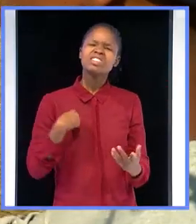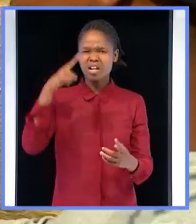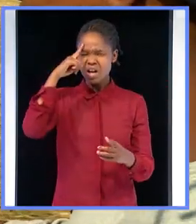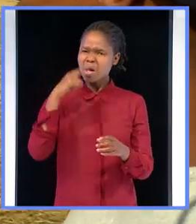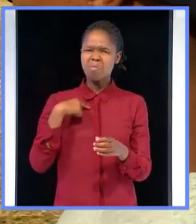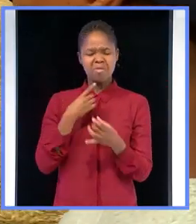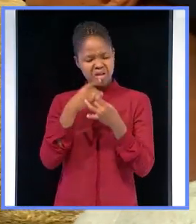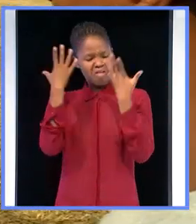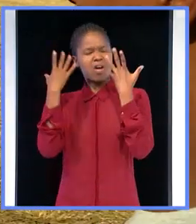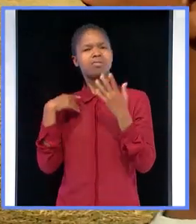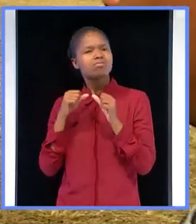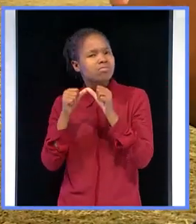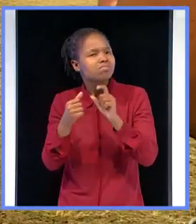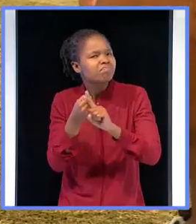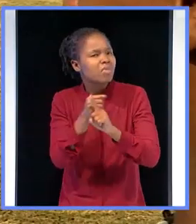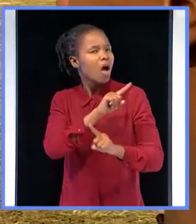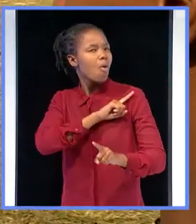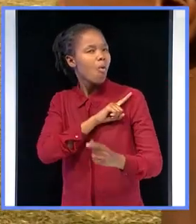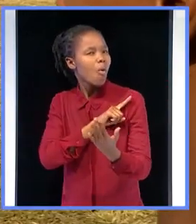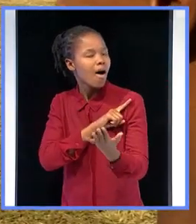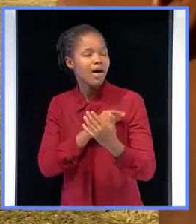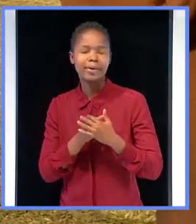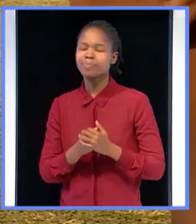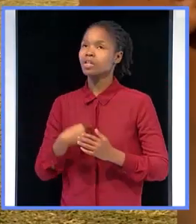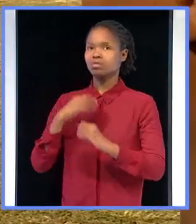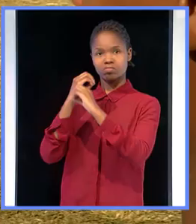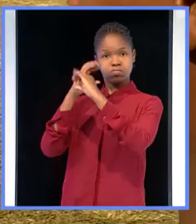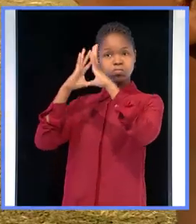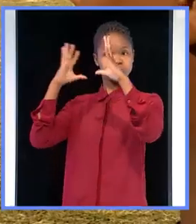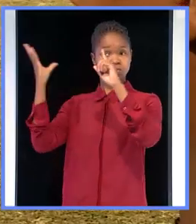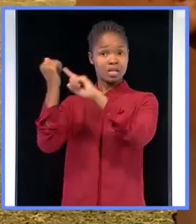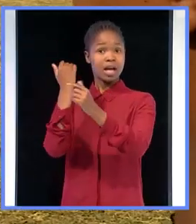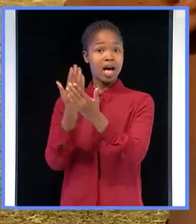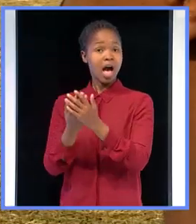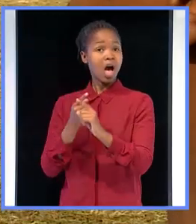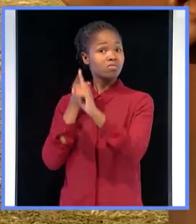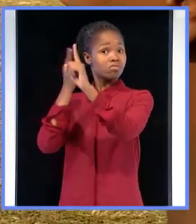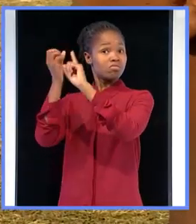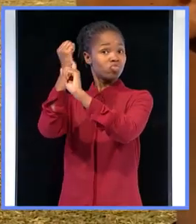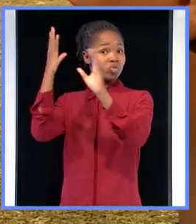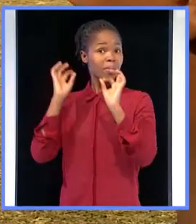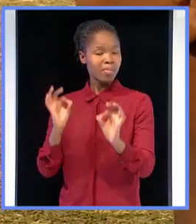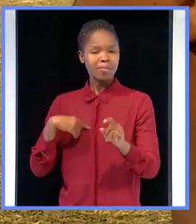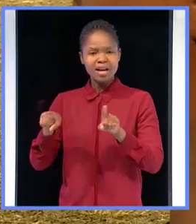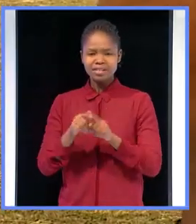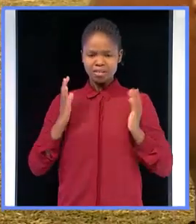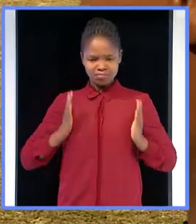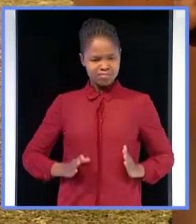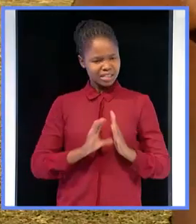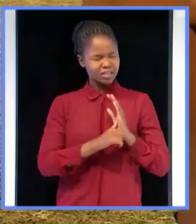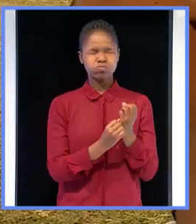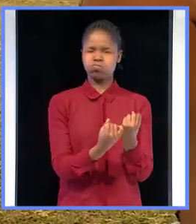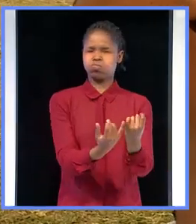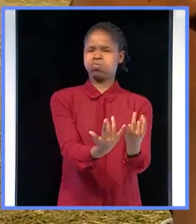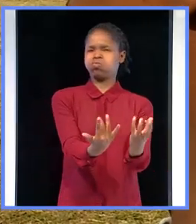to continue playing rugby? See, for me it's because of my dream, but not just of my dream. There's how many people that has disability who